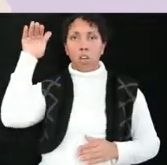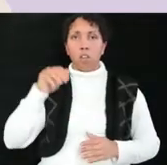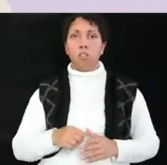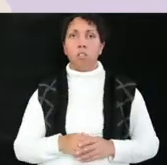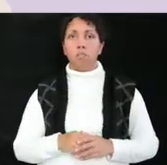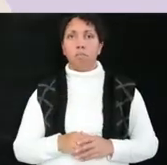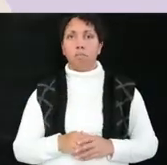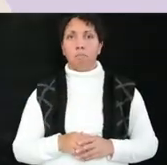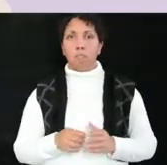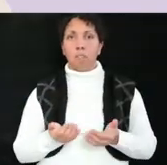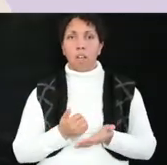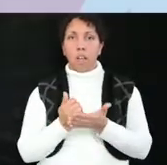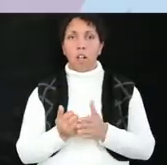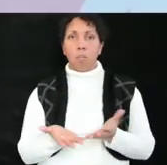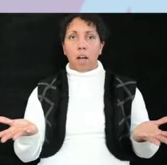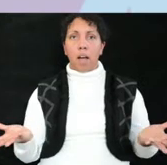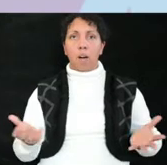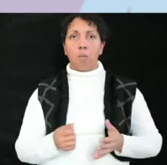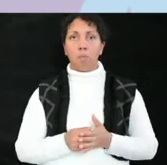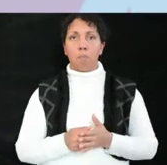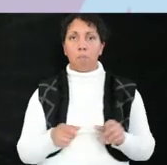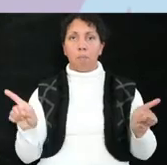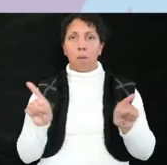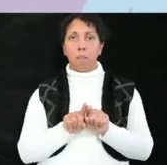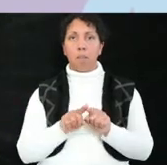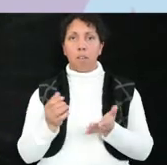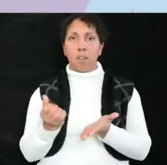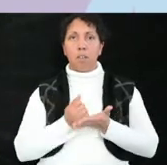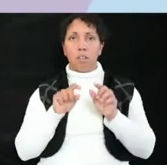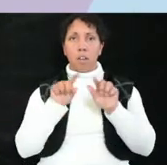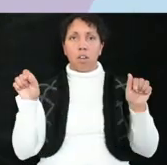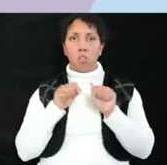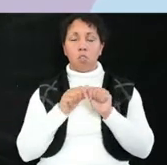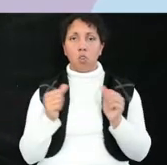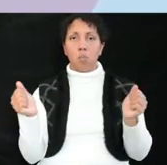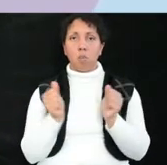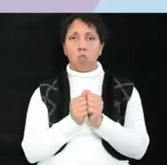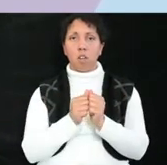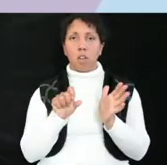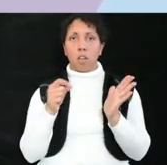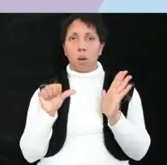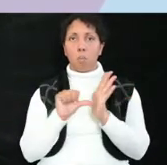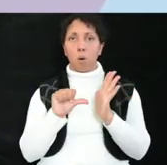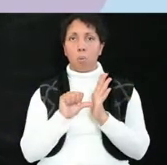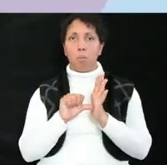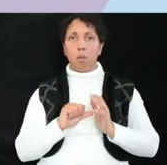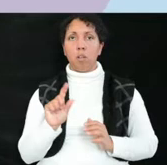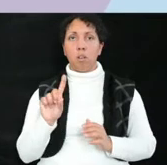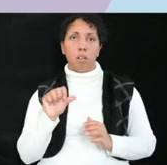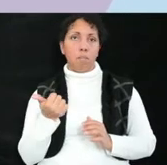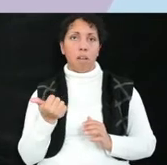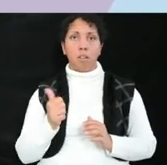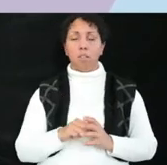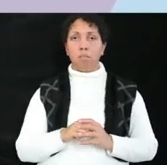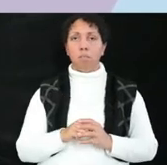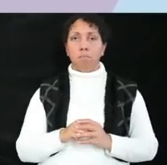you, how would you help me? We would meet somewhere safe and agree what the problem is and what it would be like if the problem was solved.